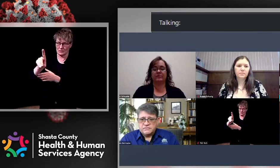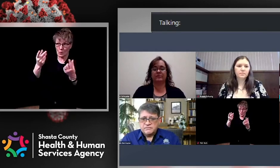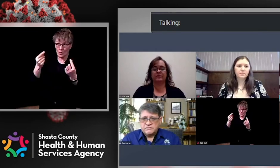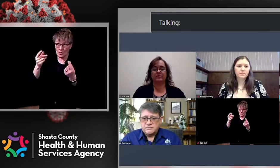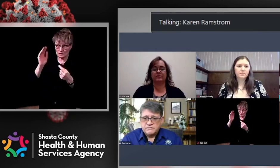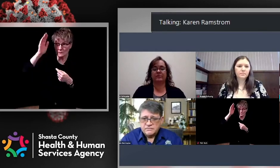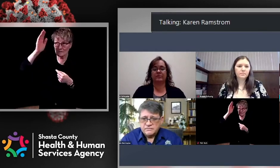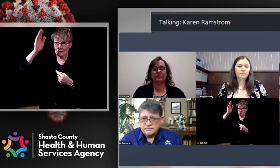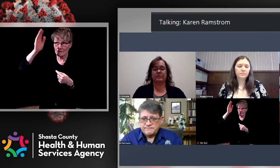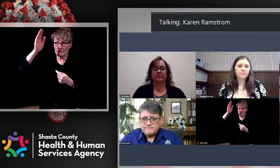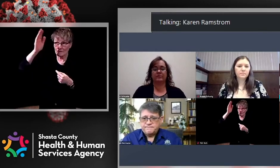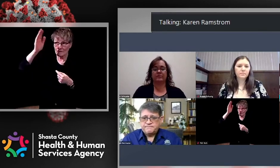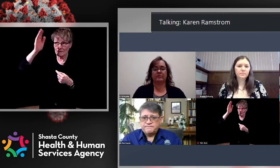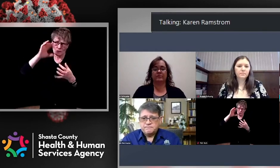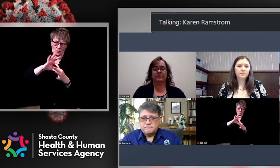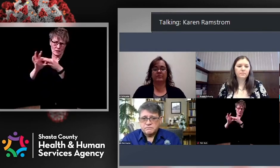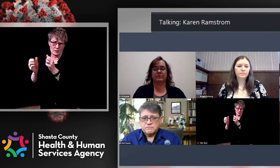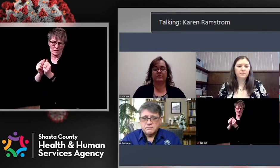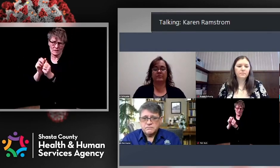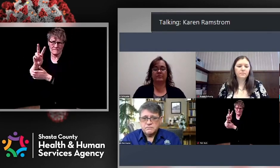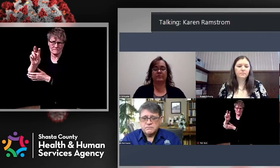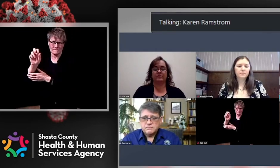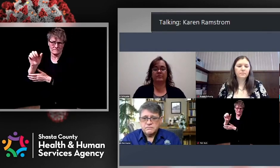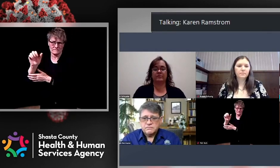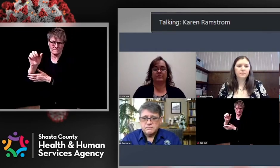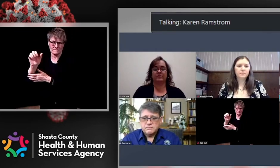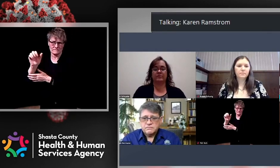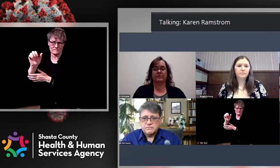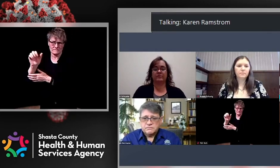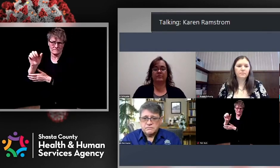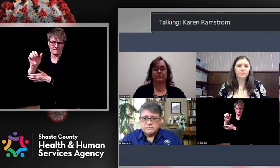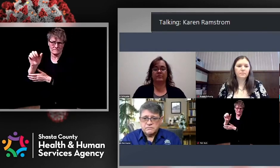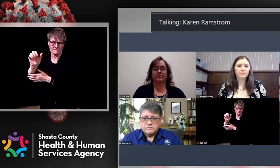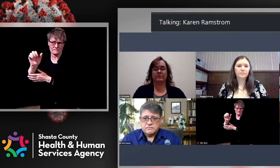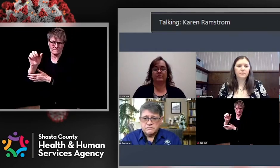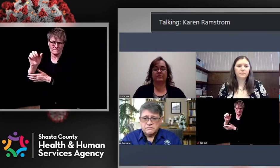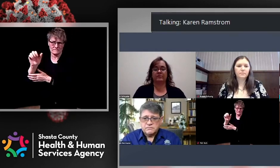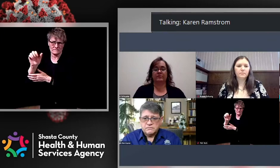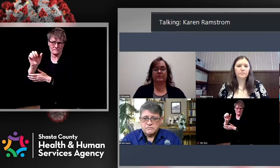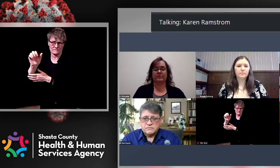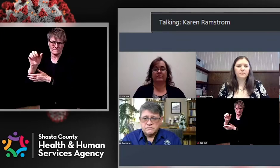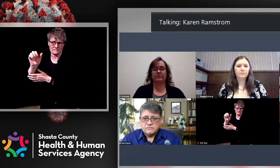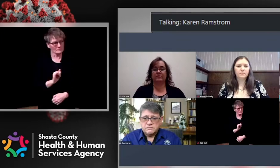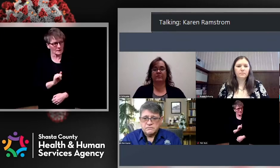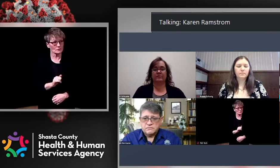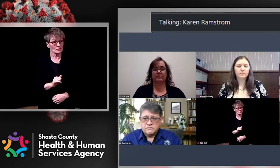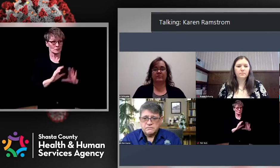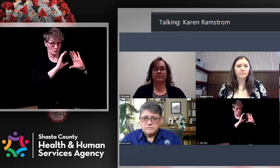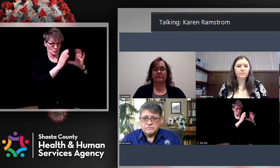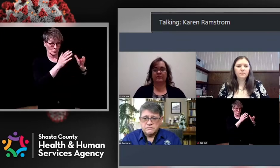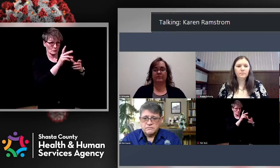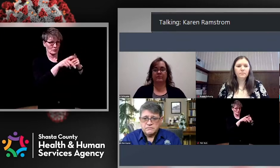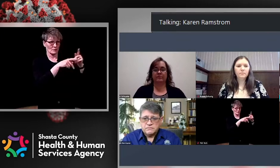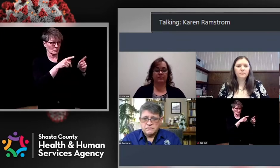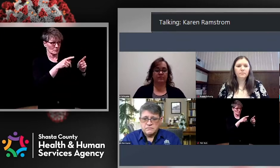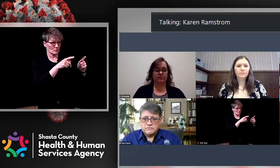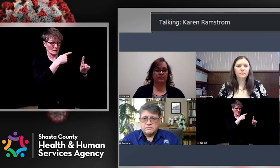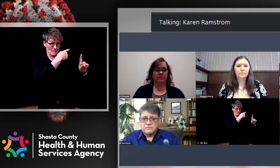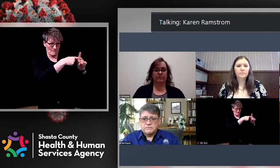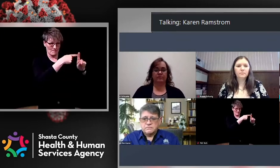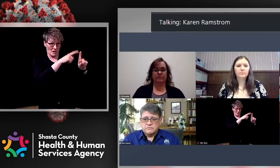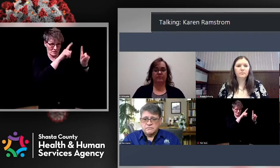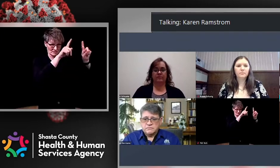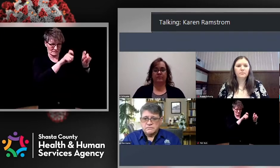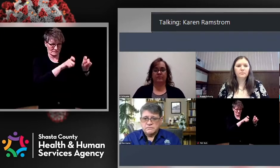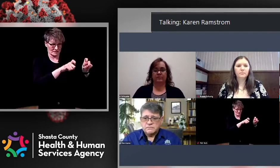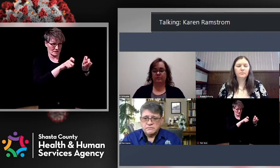So as far as vaccination, a person who has been a confirmed case within the last 90 days, they may elect to wait until